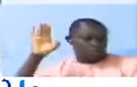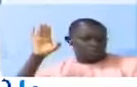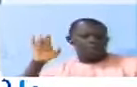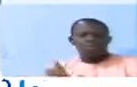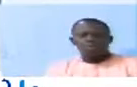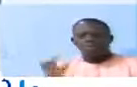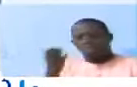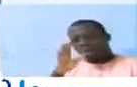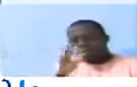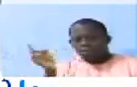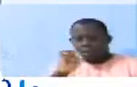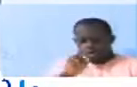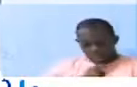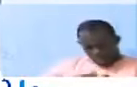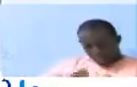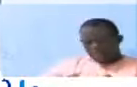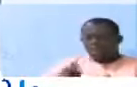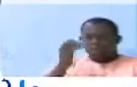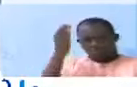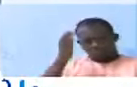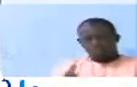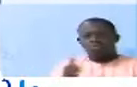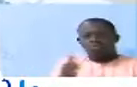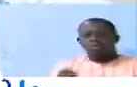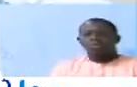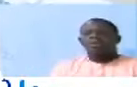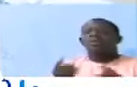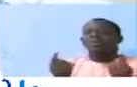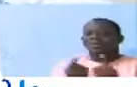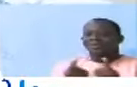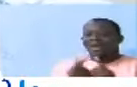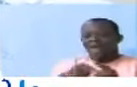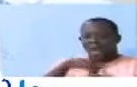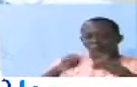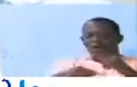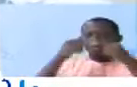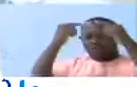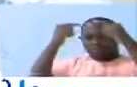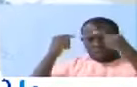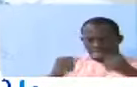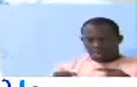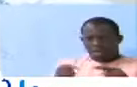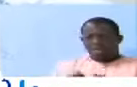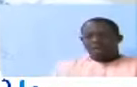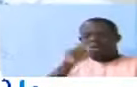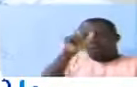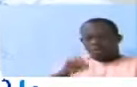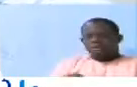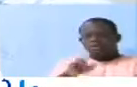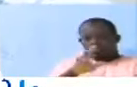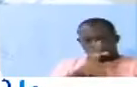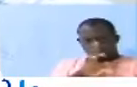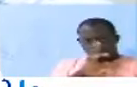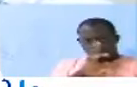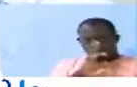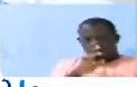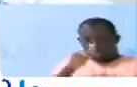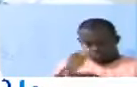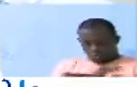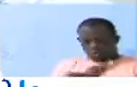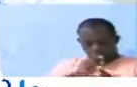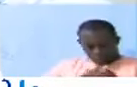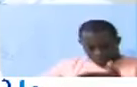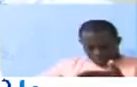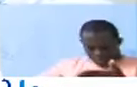truth. The thing is, the statement takeaways was not present when you were born.